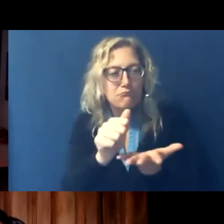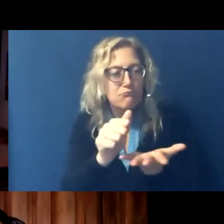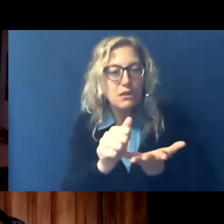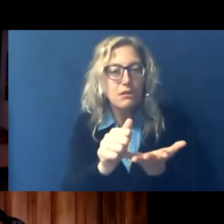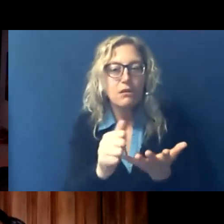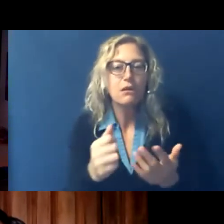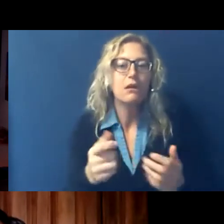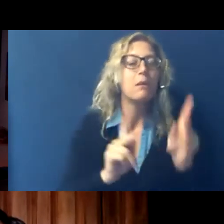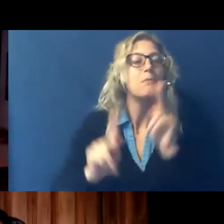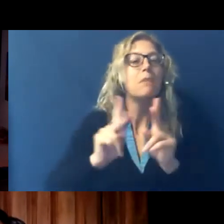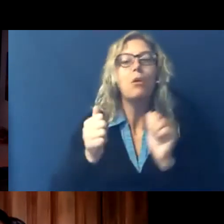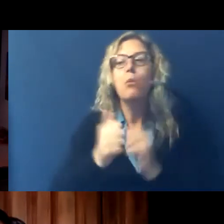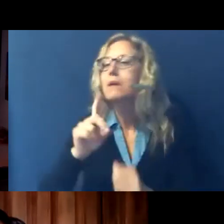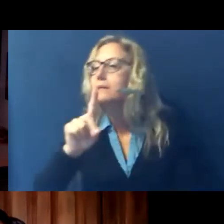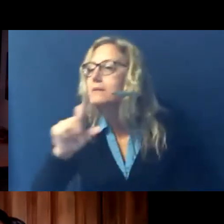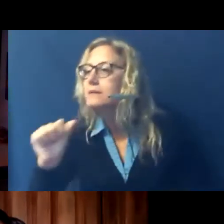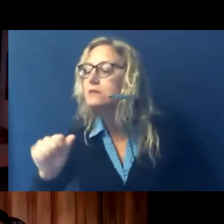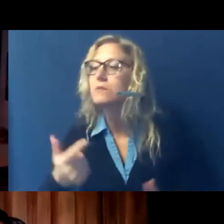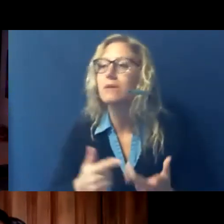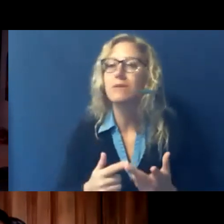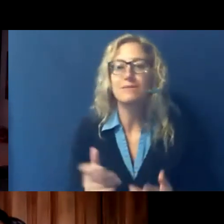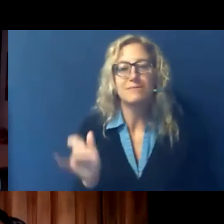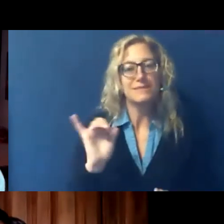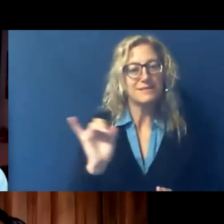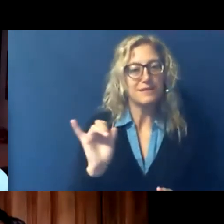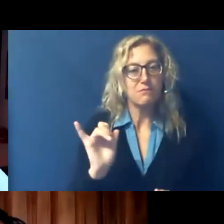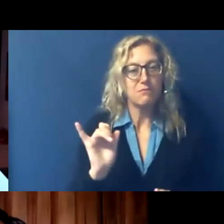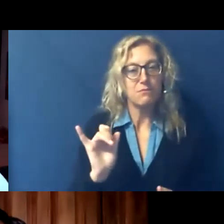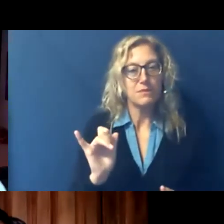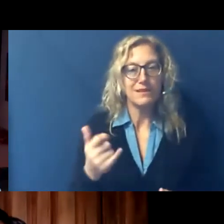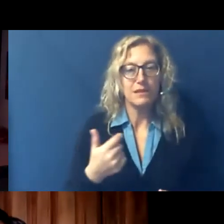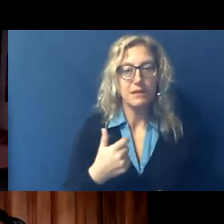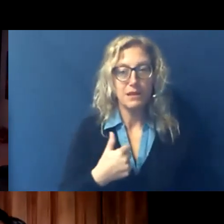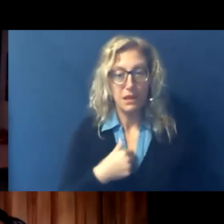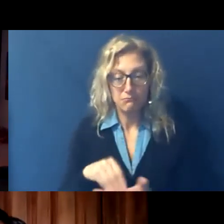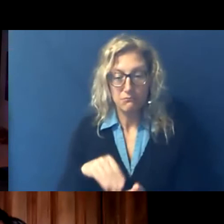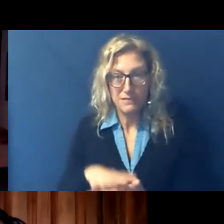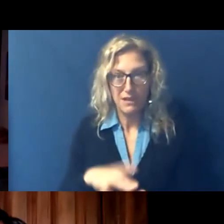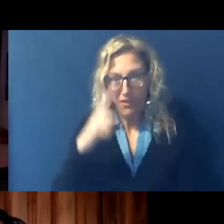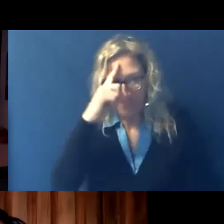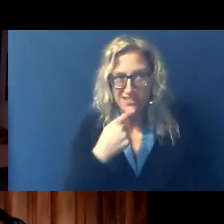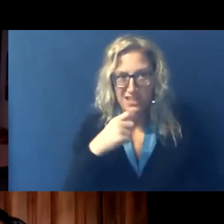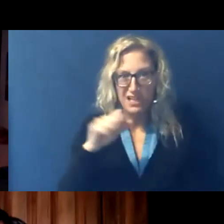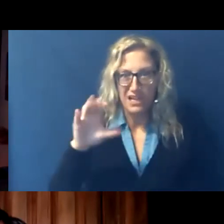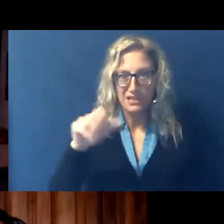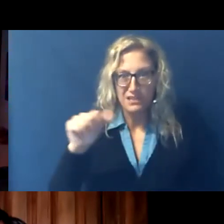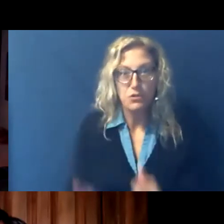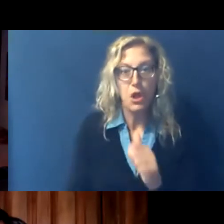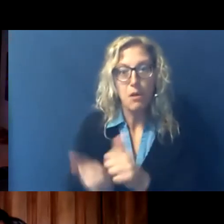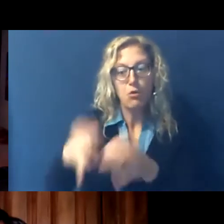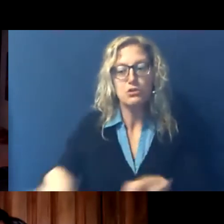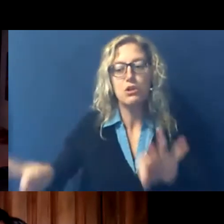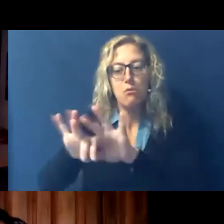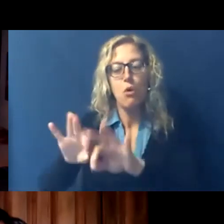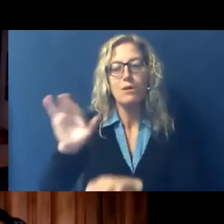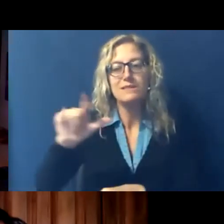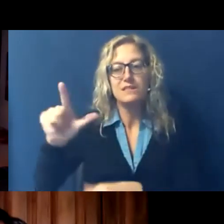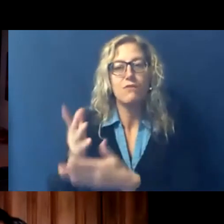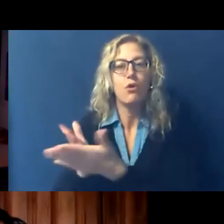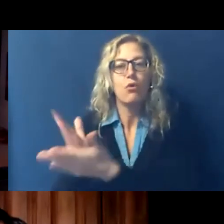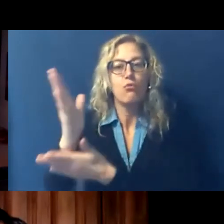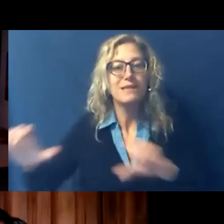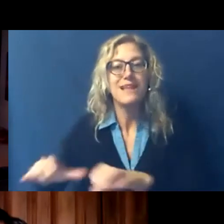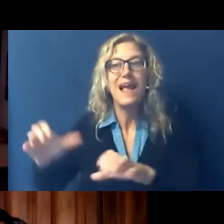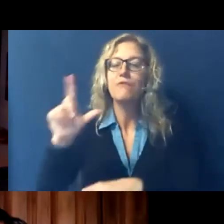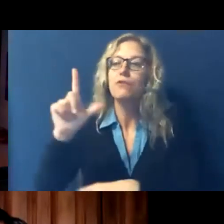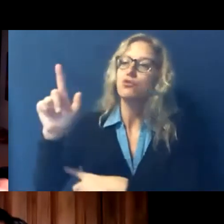with disabilities. I'll say more broadly that, I'm on record as having said I think that the ACA is the most important civil rights act of the 21st